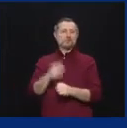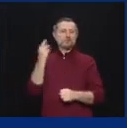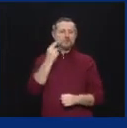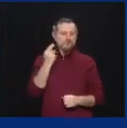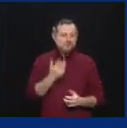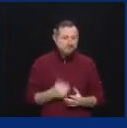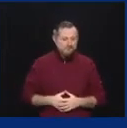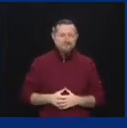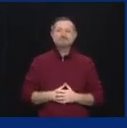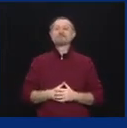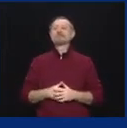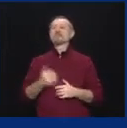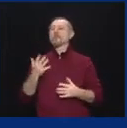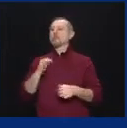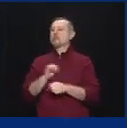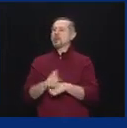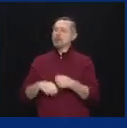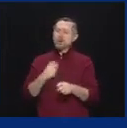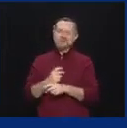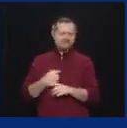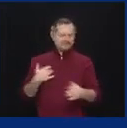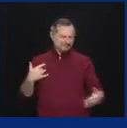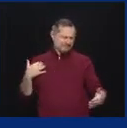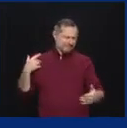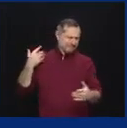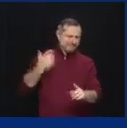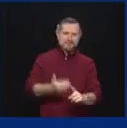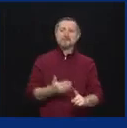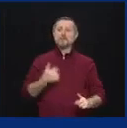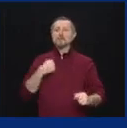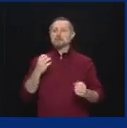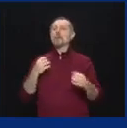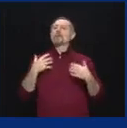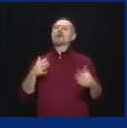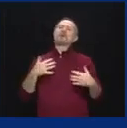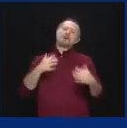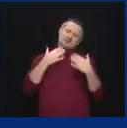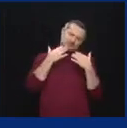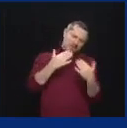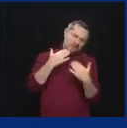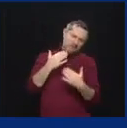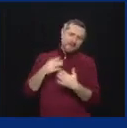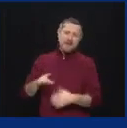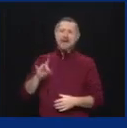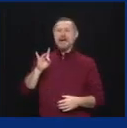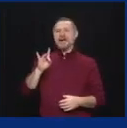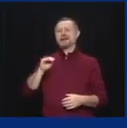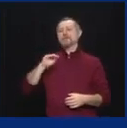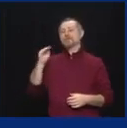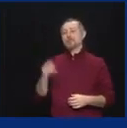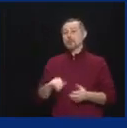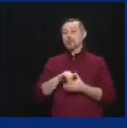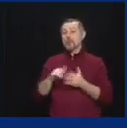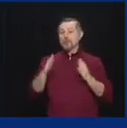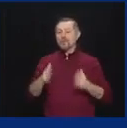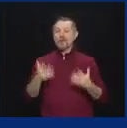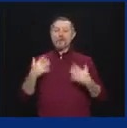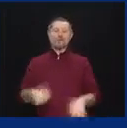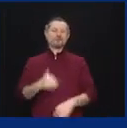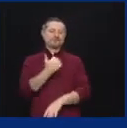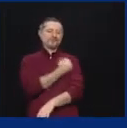working really hard to get through this pandemic, and I want to thank the 80% of New Yorkers who are fully vaccinated and